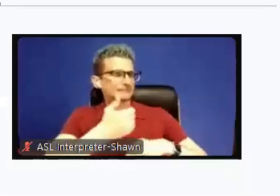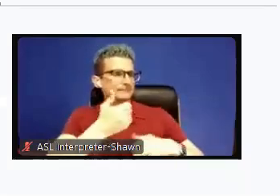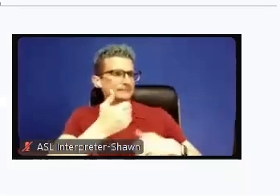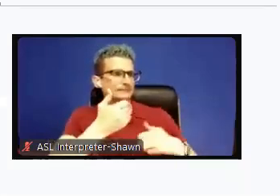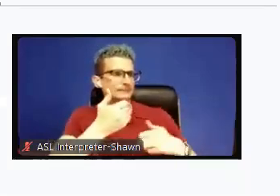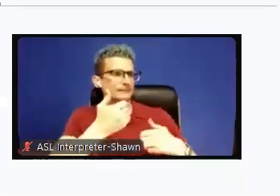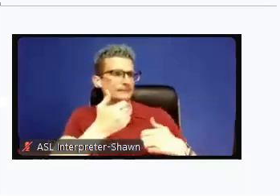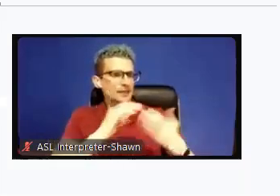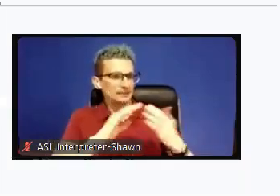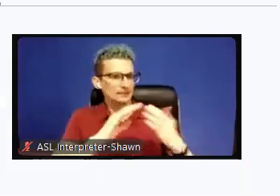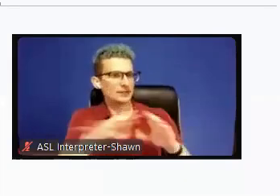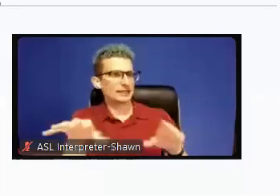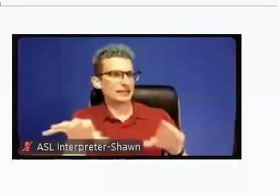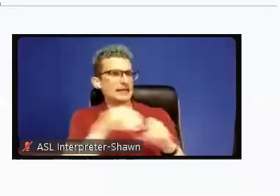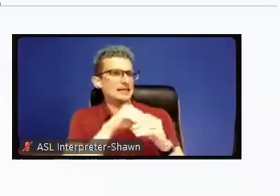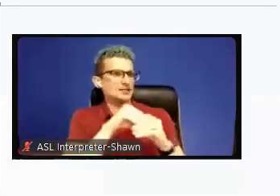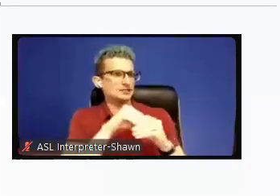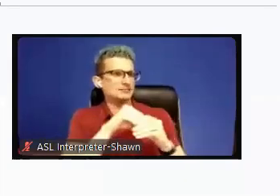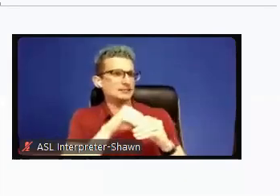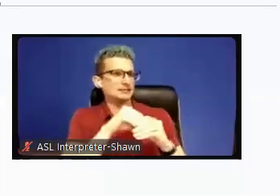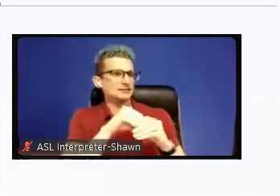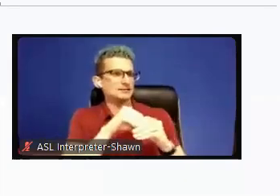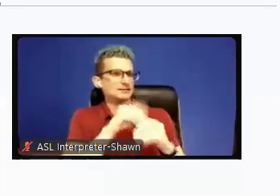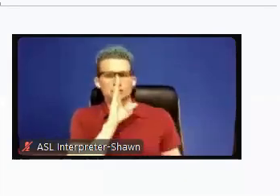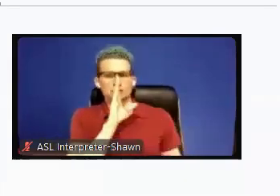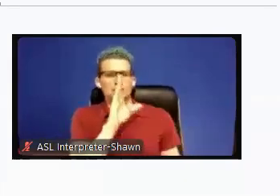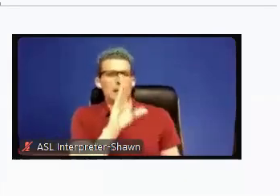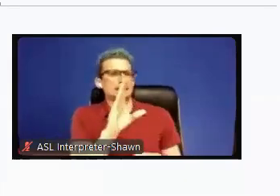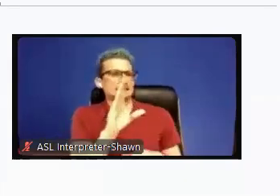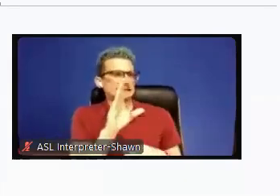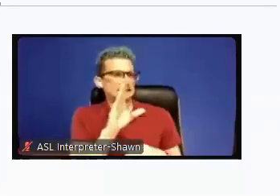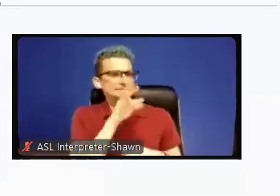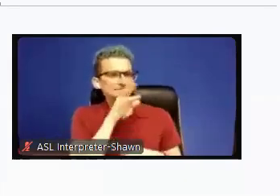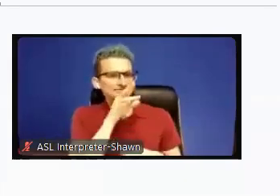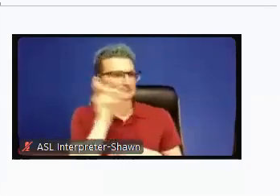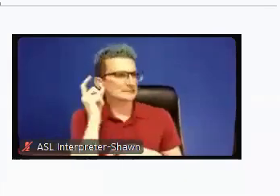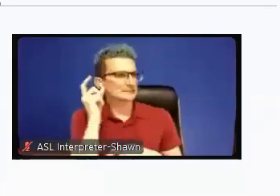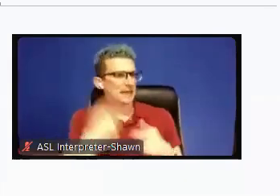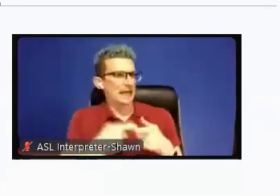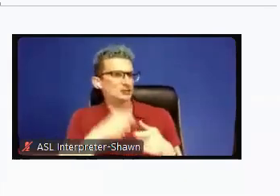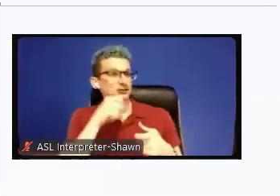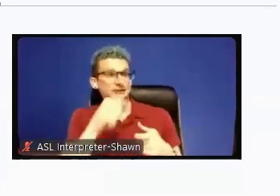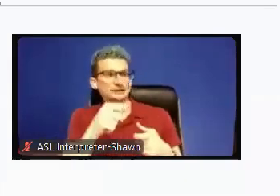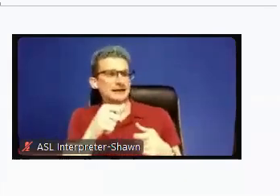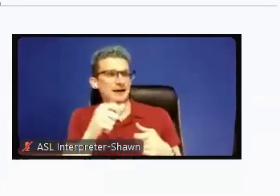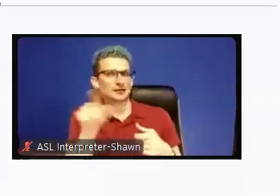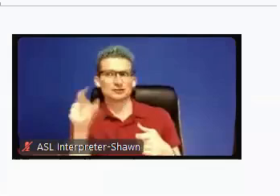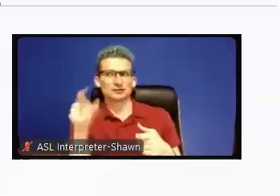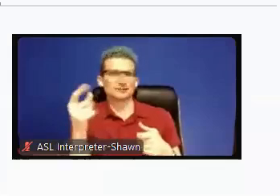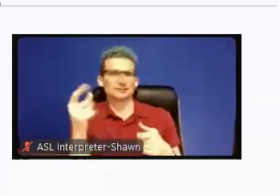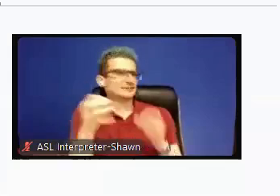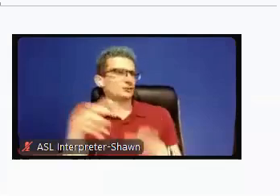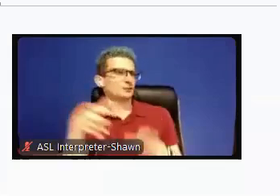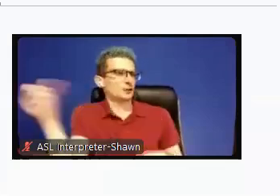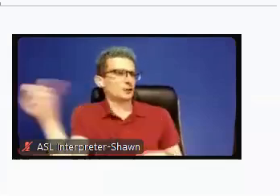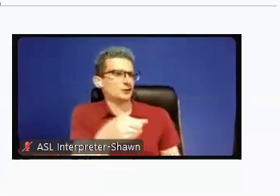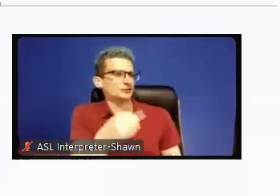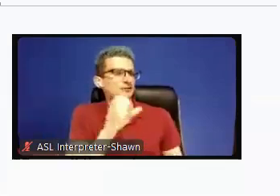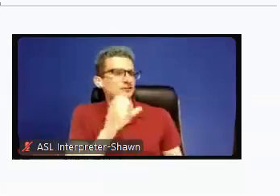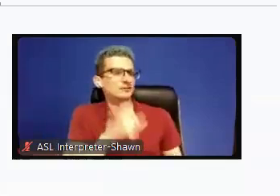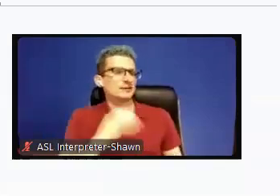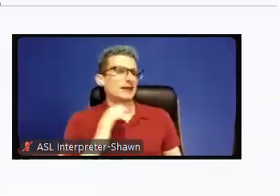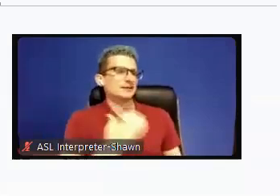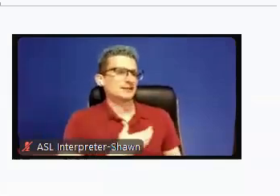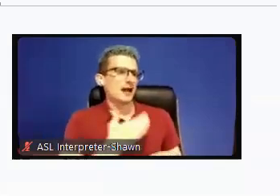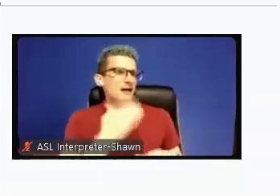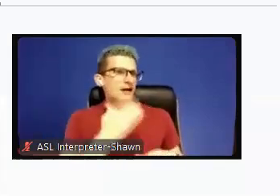community engagement that is in Spanish, not just with interpreters. So that is absolutely on our radar. It is absolutely